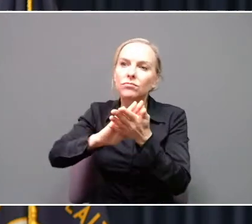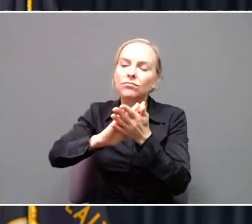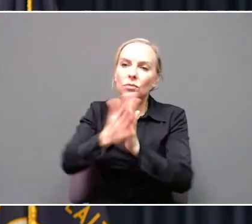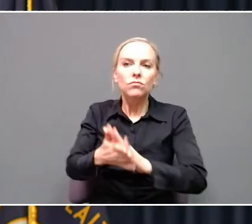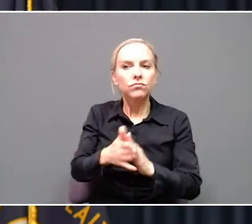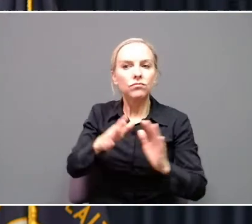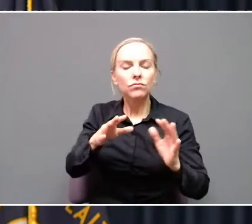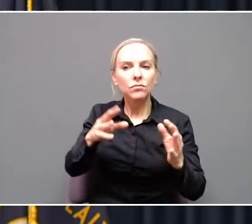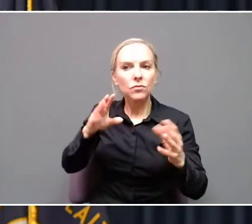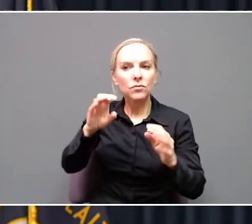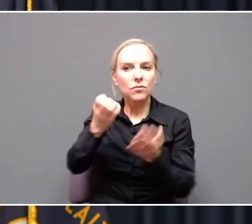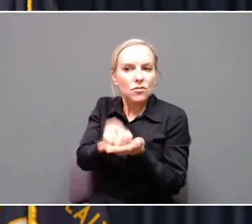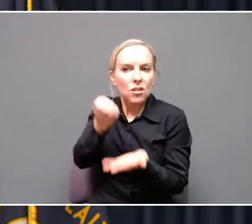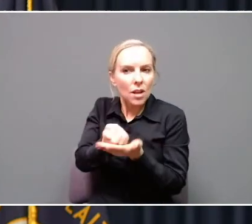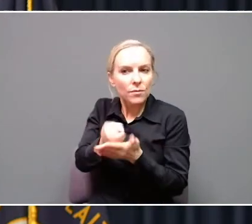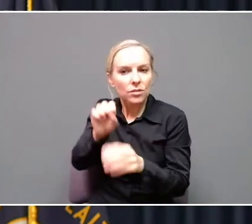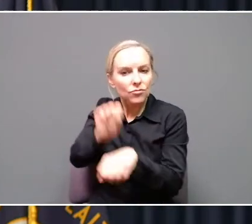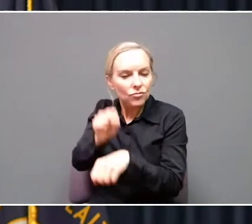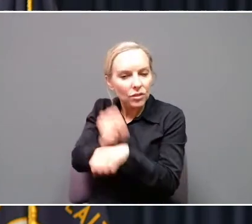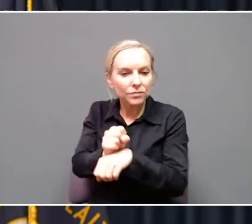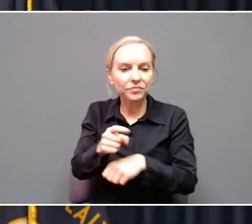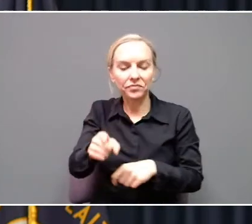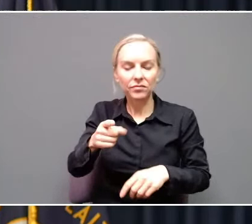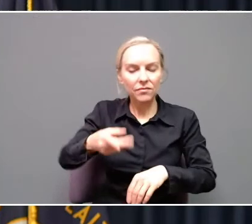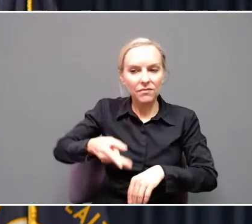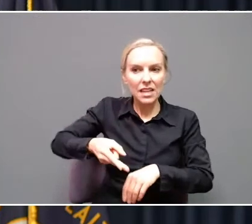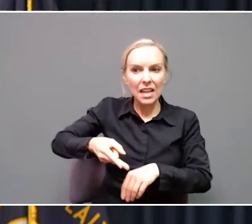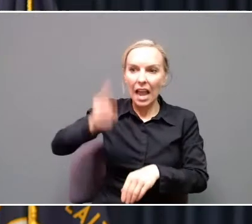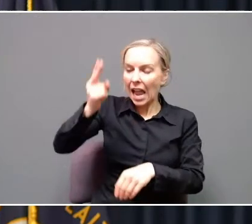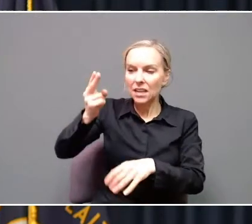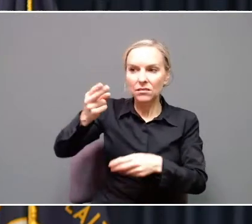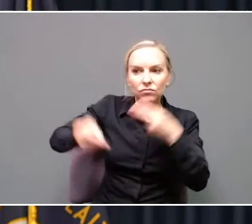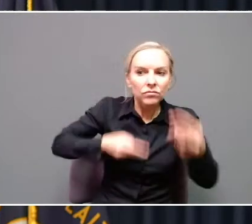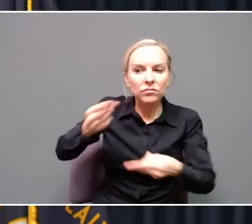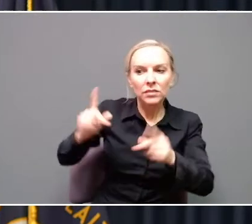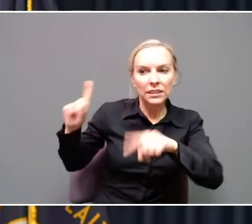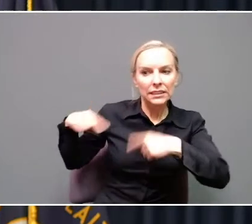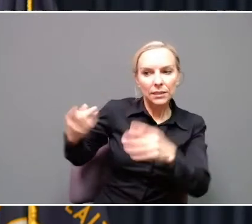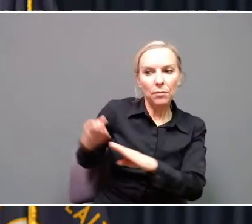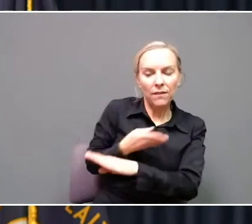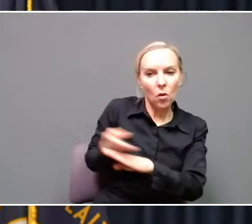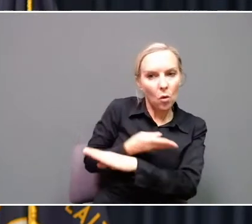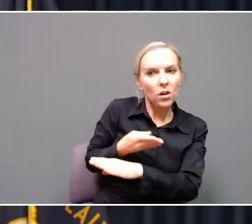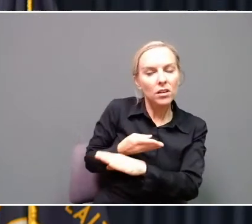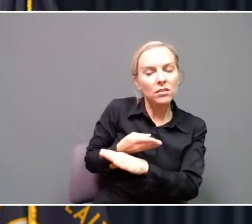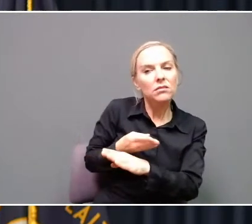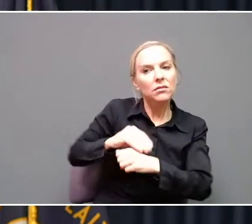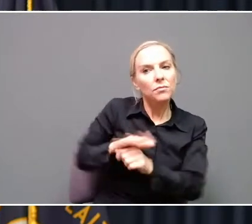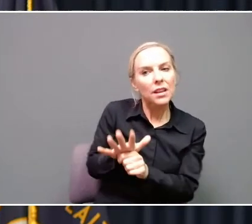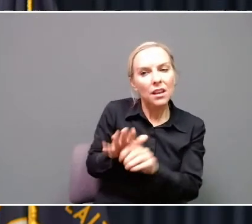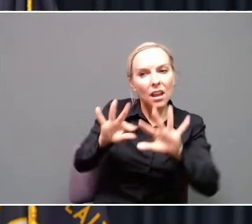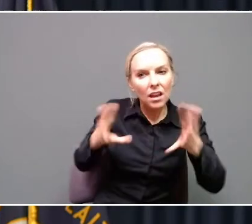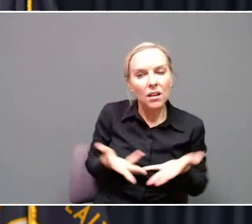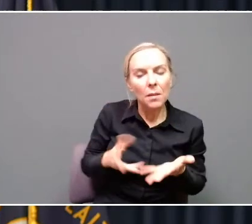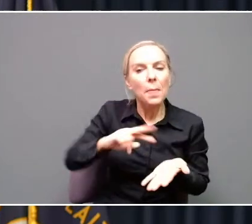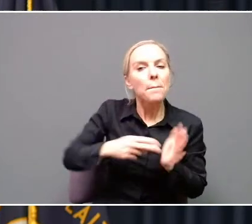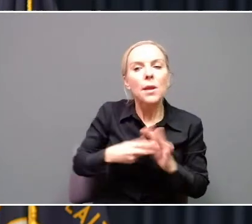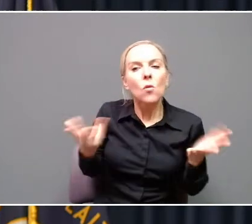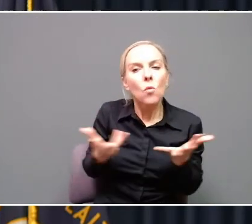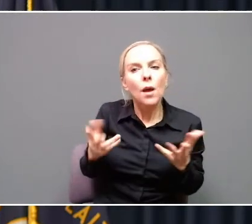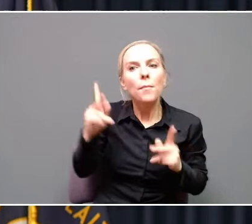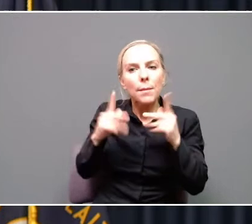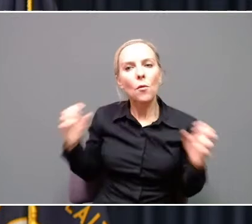since pre-pandemic. And that's great news for our Commonwealth, because it means more folks are getting back to work. And